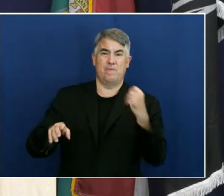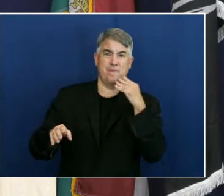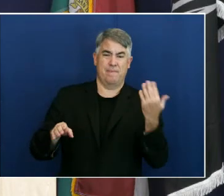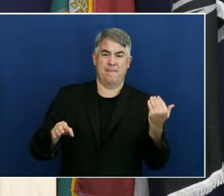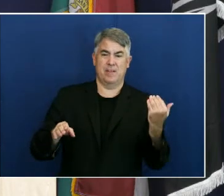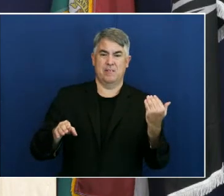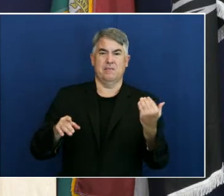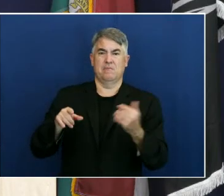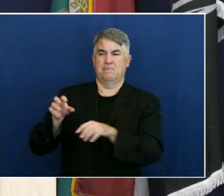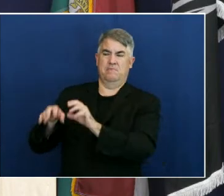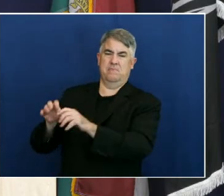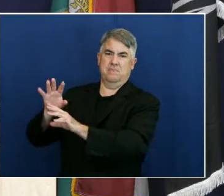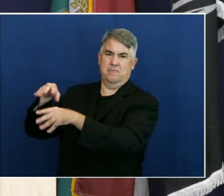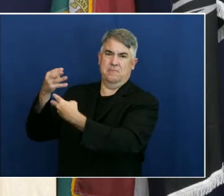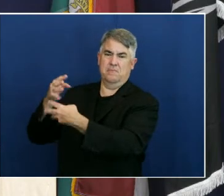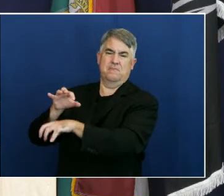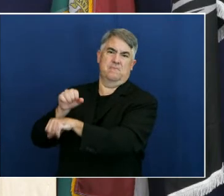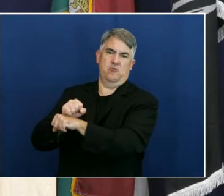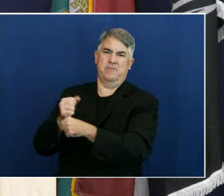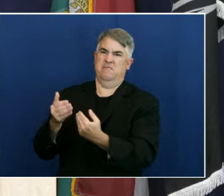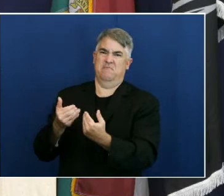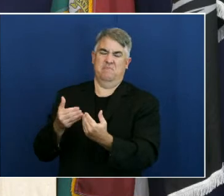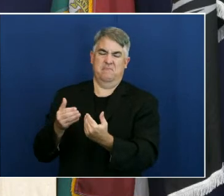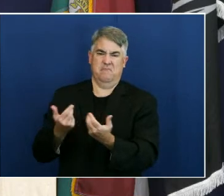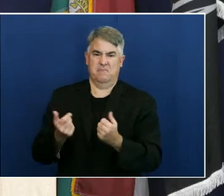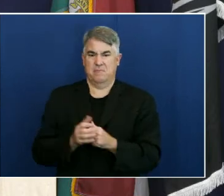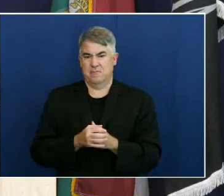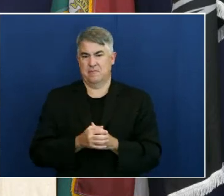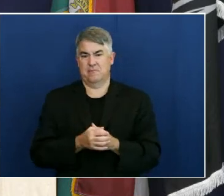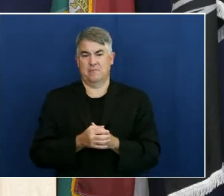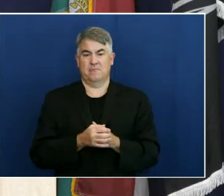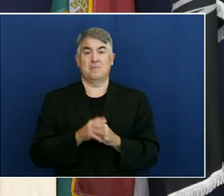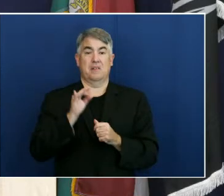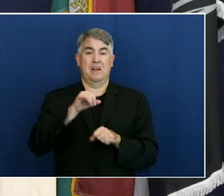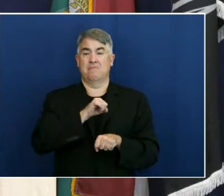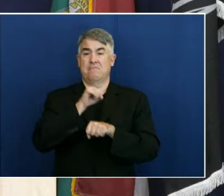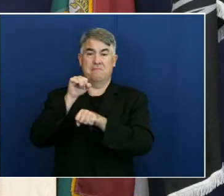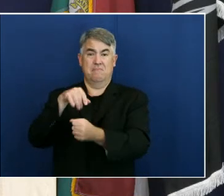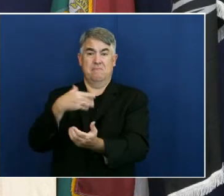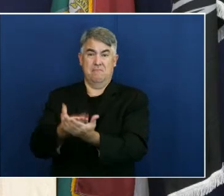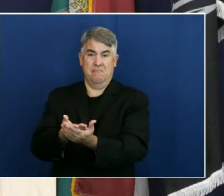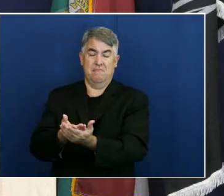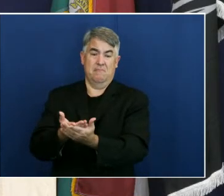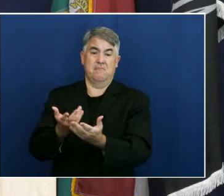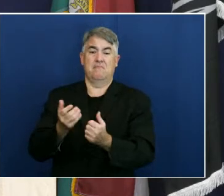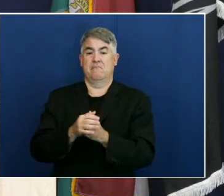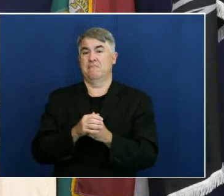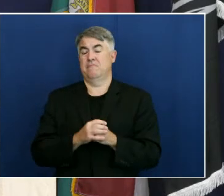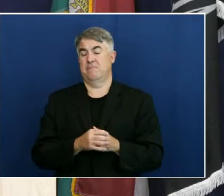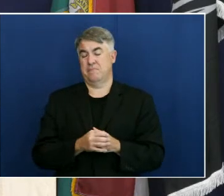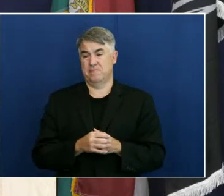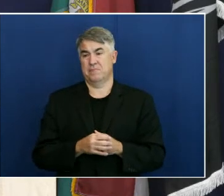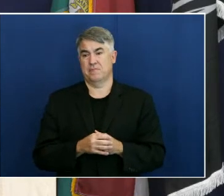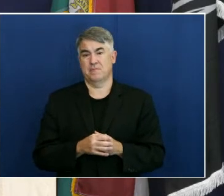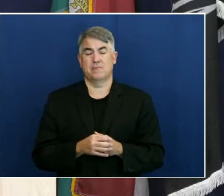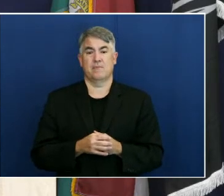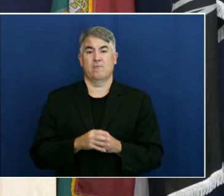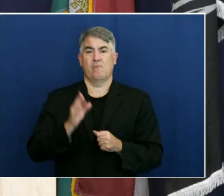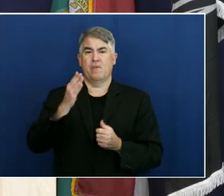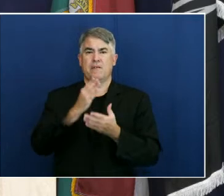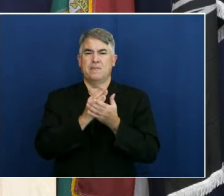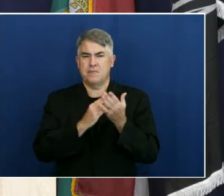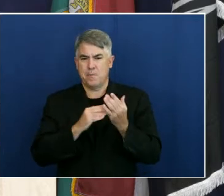also free to drop in at any of our set locations. The mobile sites that we're sharing that are mobile, that are moving around and